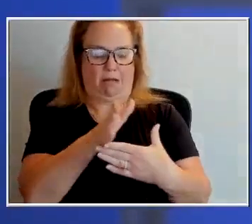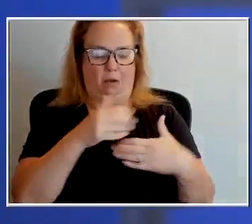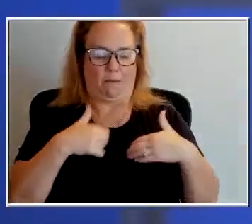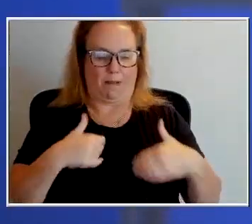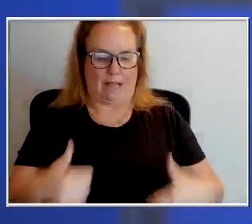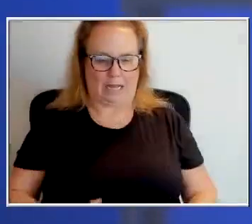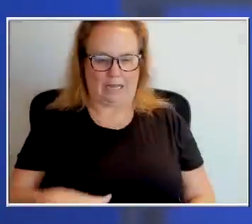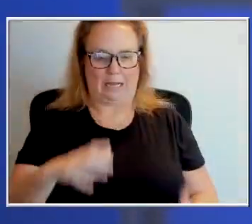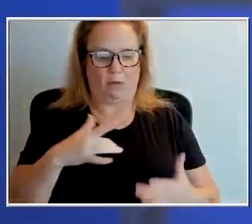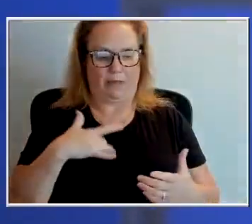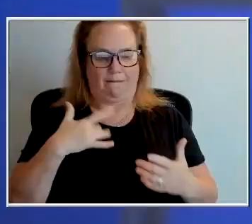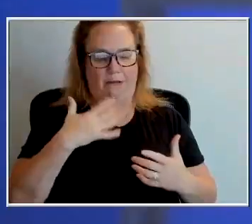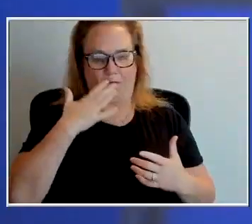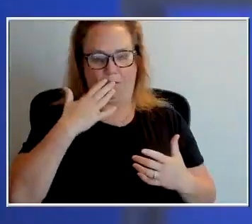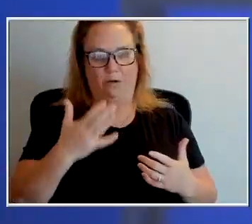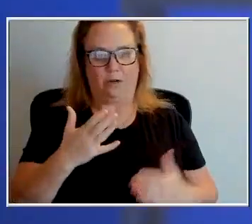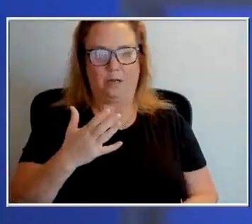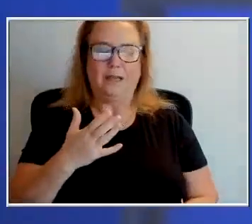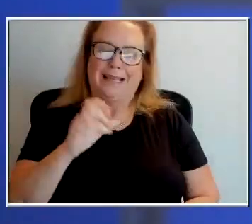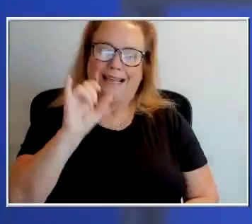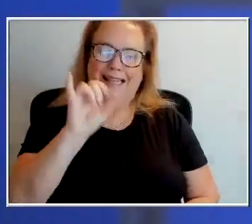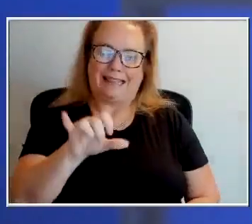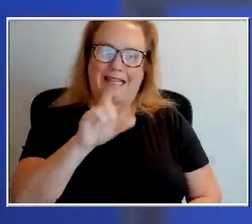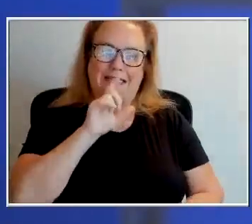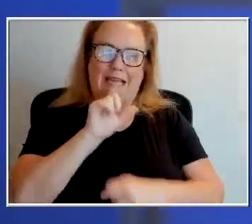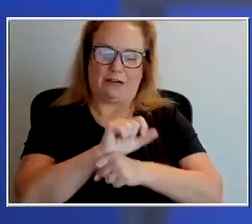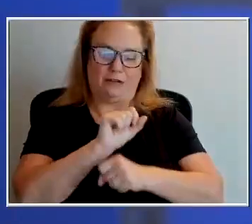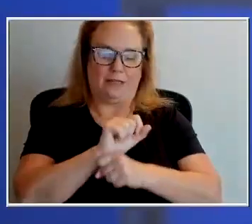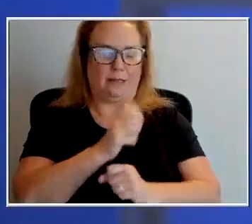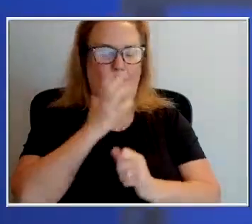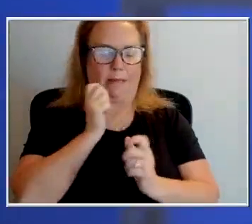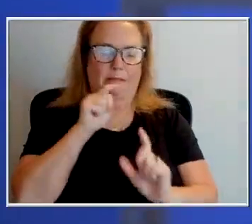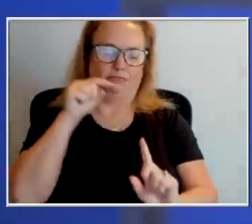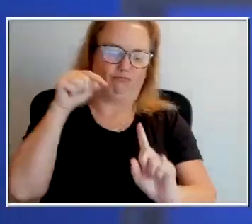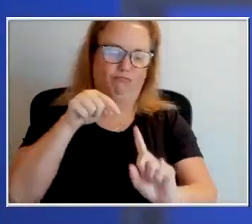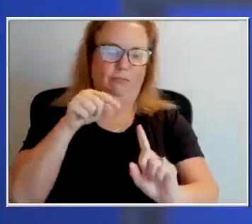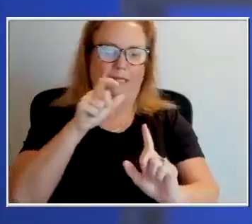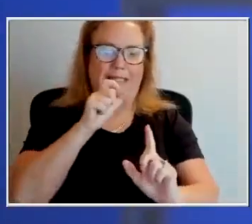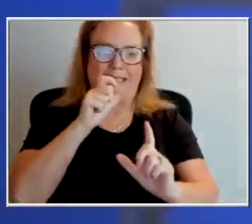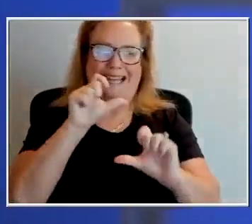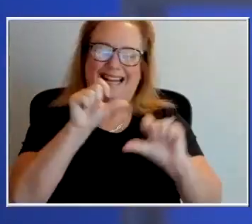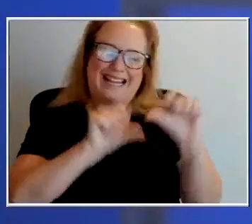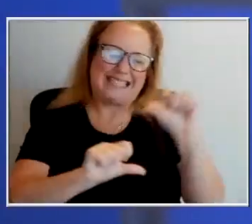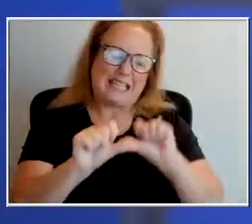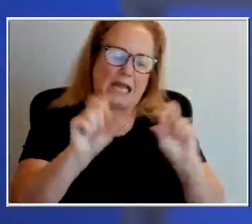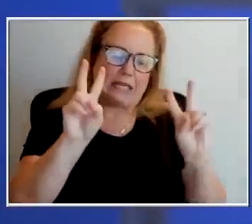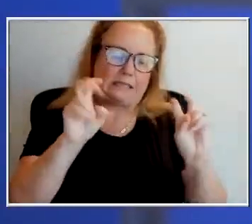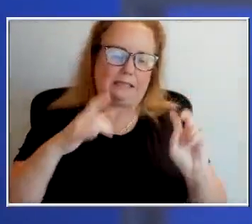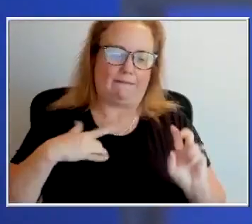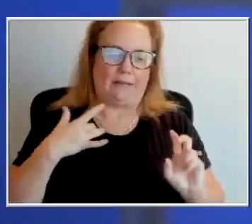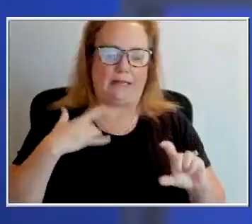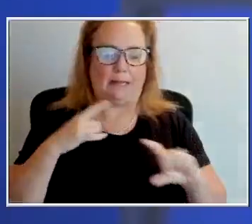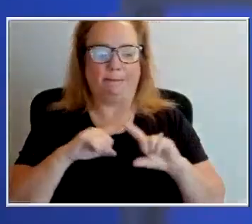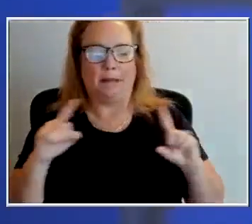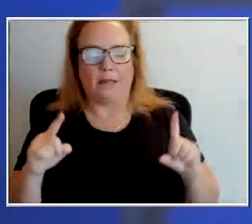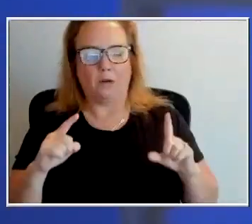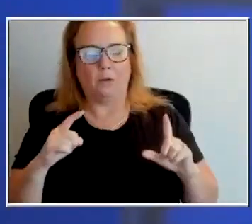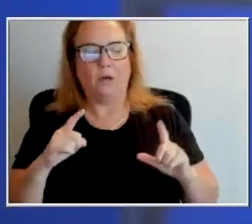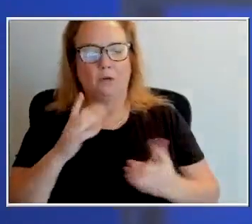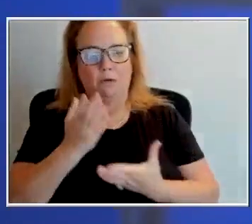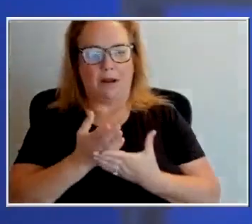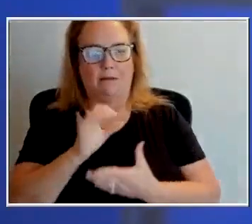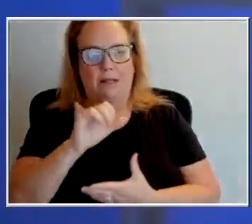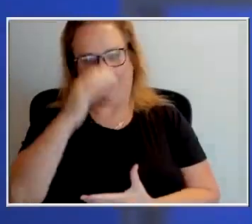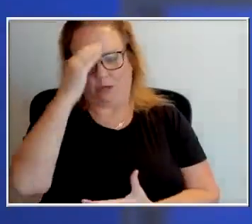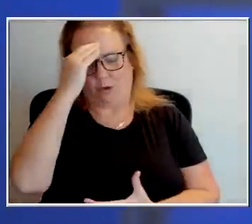they feel good, that's actually the sweet spot. Yeah. It's not a science feeling, but when you get there, you know